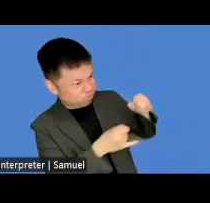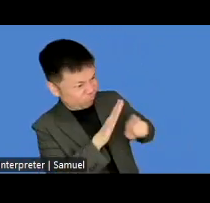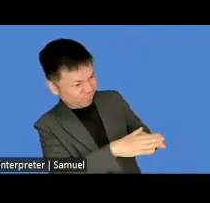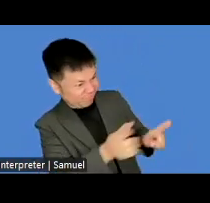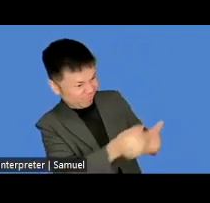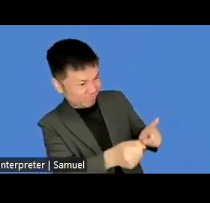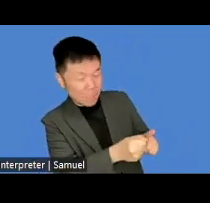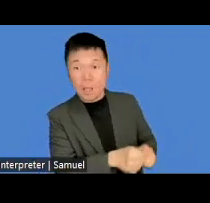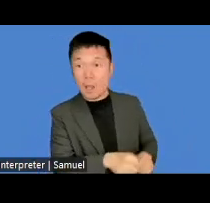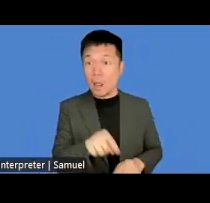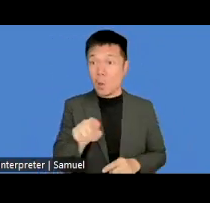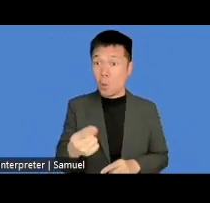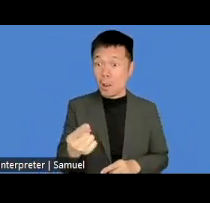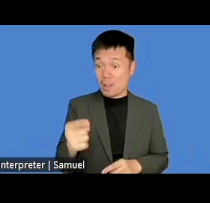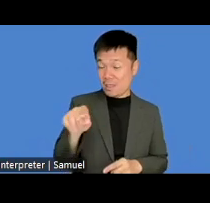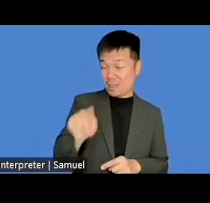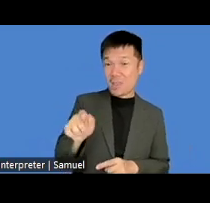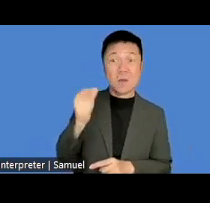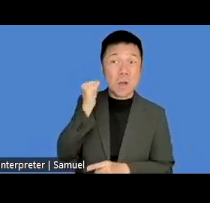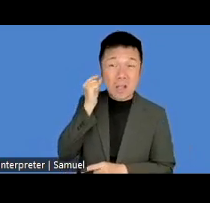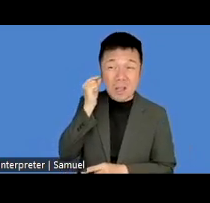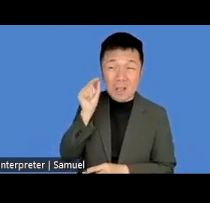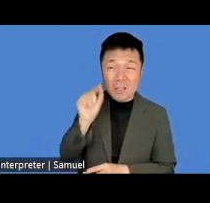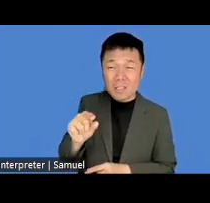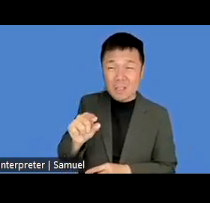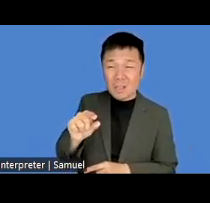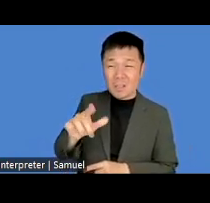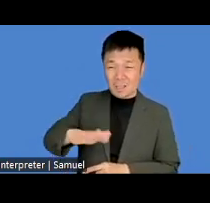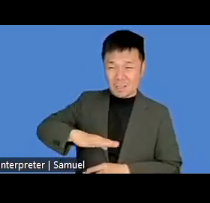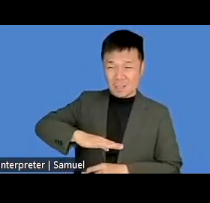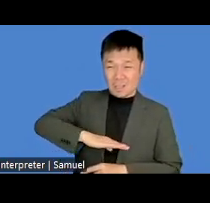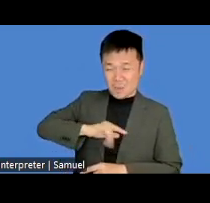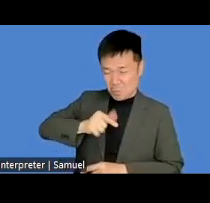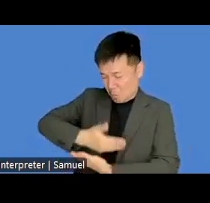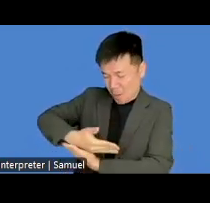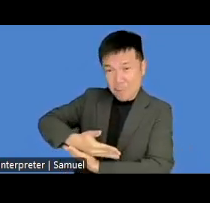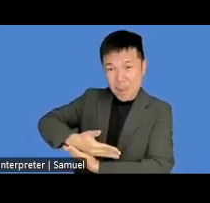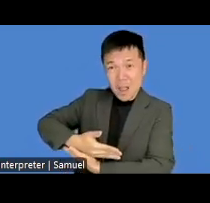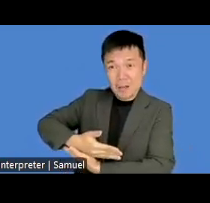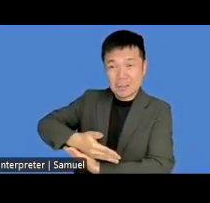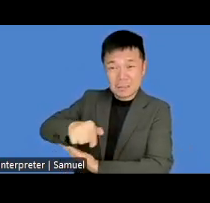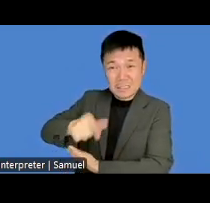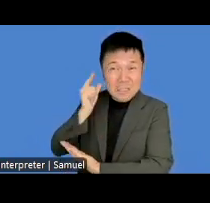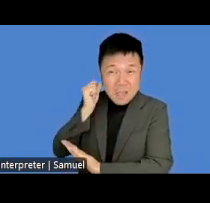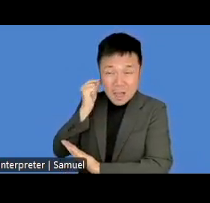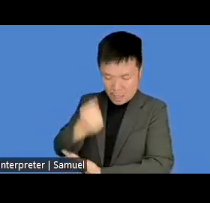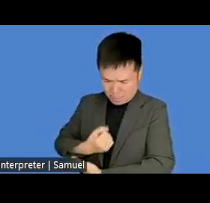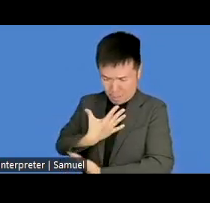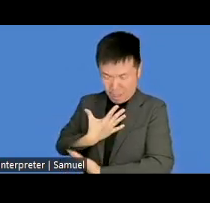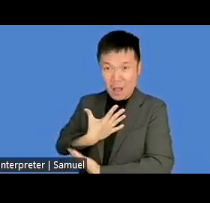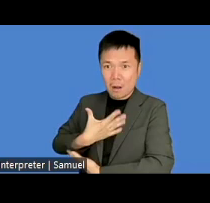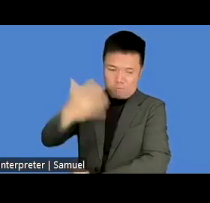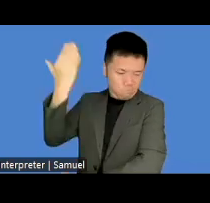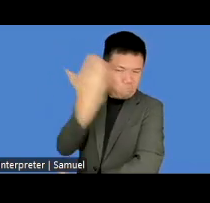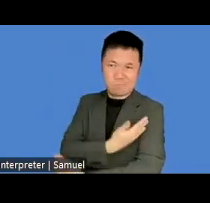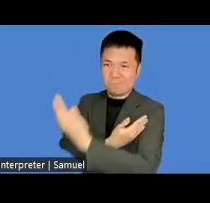of a 2-year-old girl with albinism was found mutilated. So, and when you look at these 2